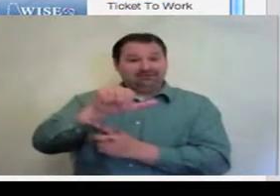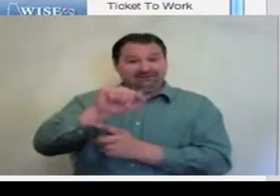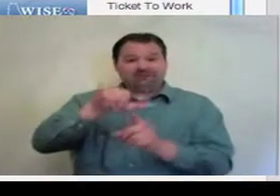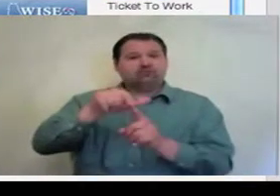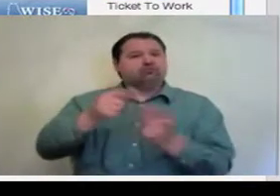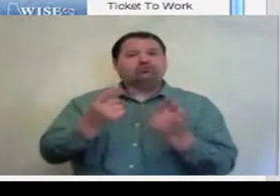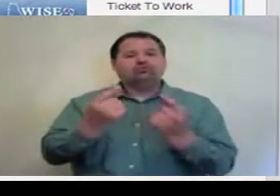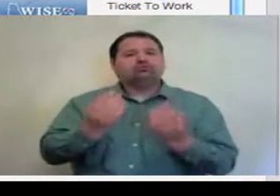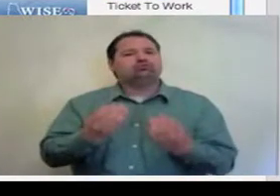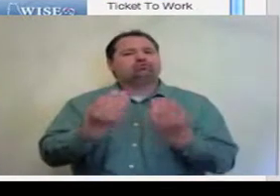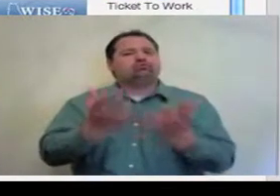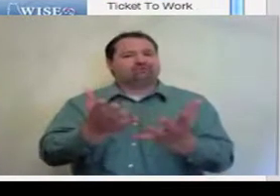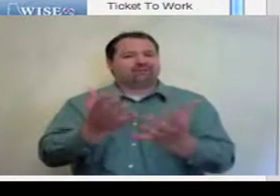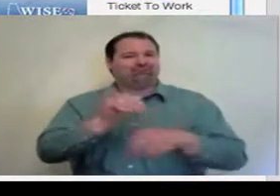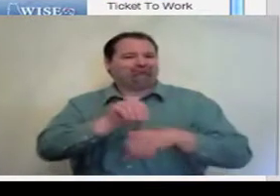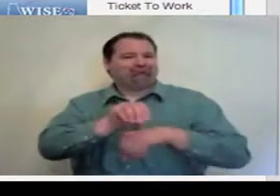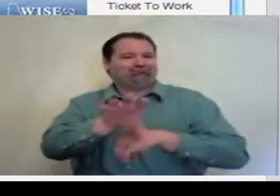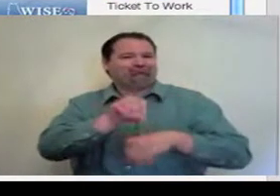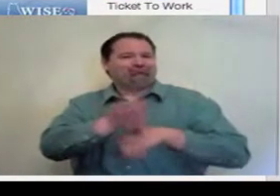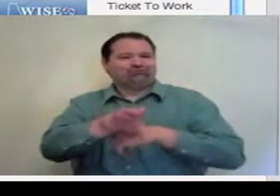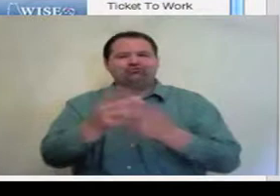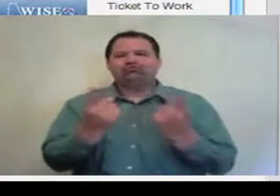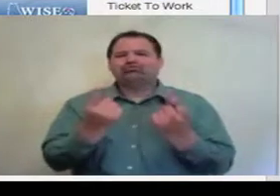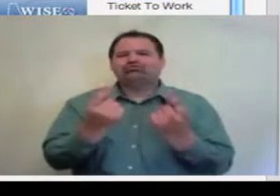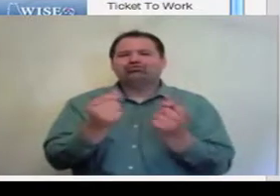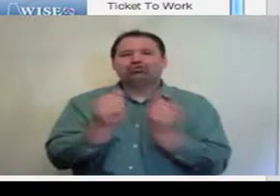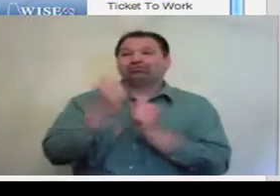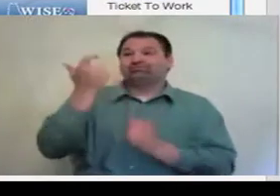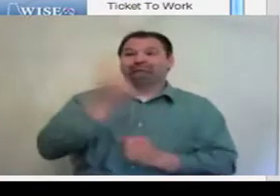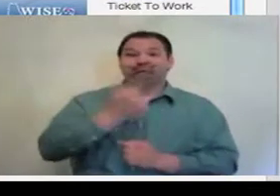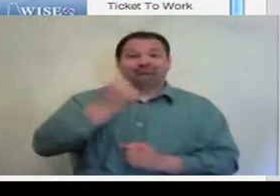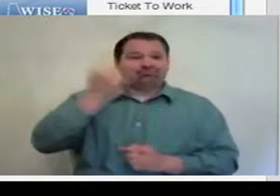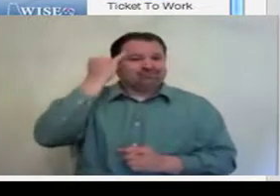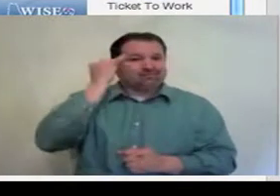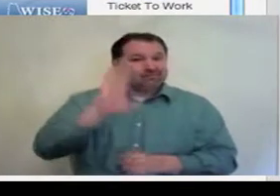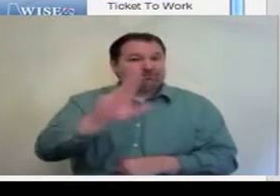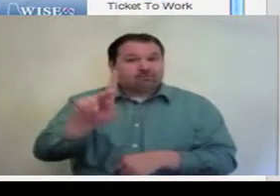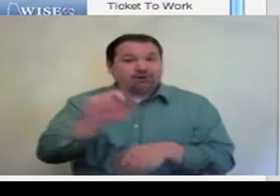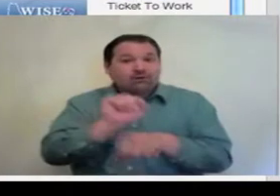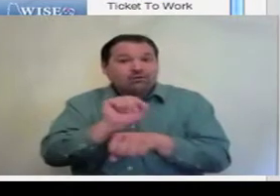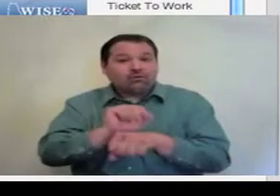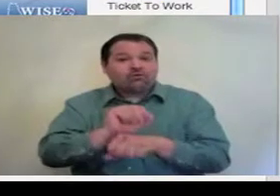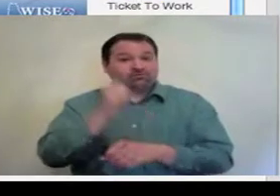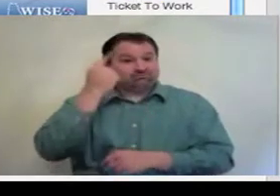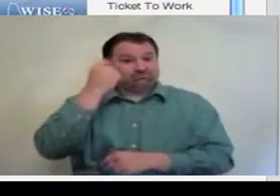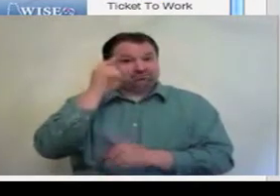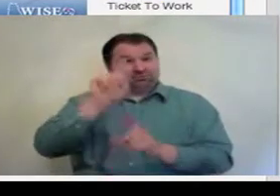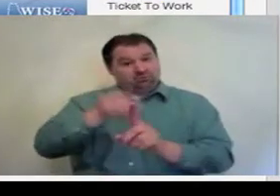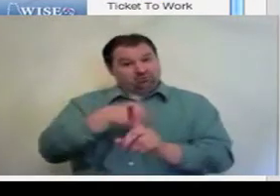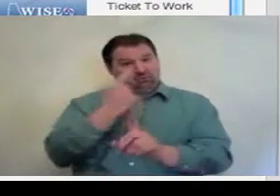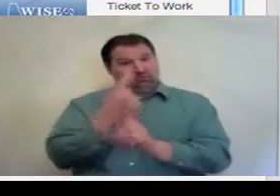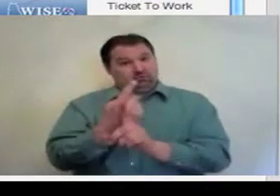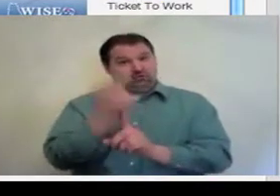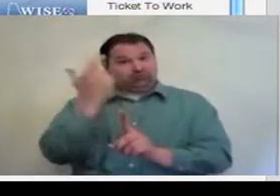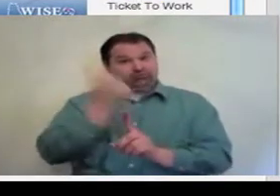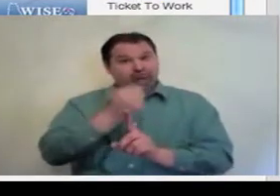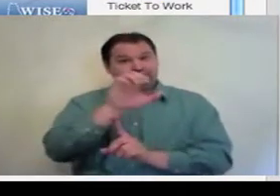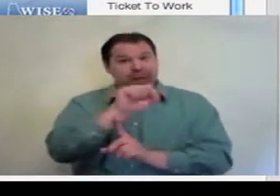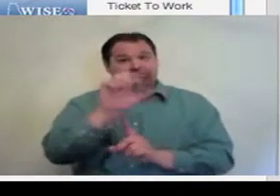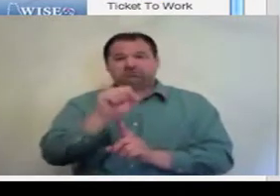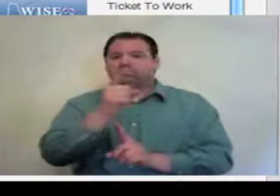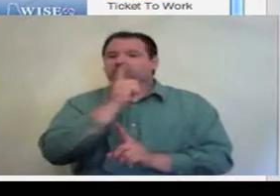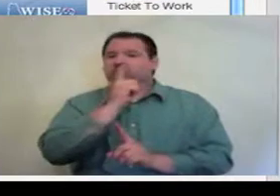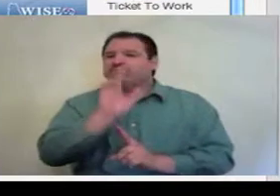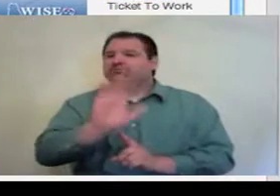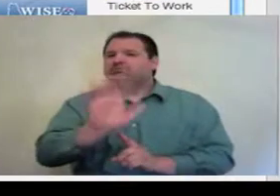Indiana Works and my colleagues. We provide benefits counseling. We'll explain to you exactly what will happen to your benefits when you go back to